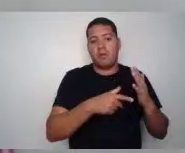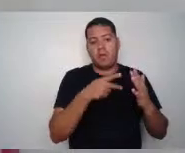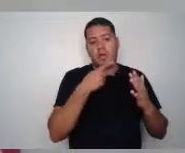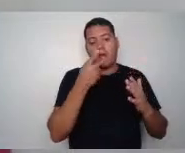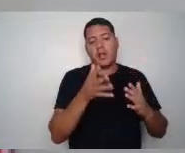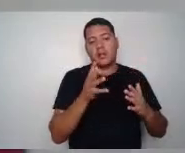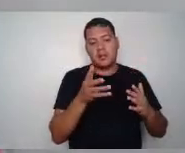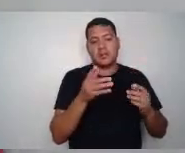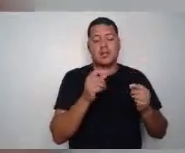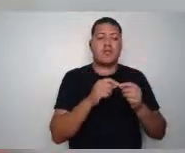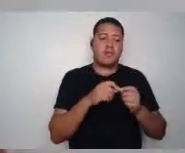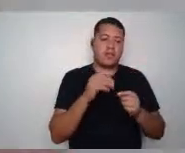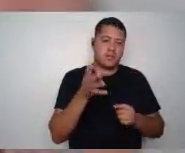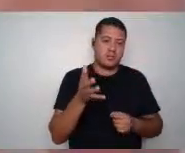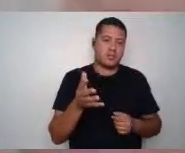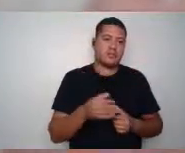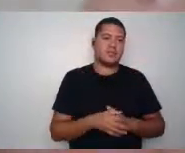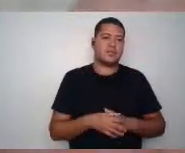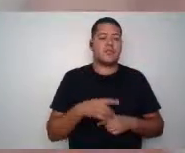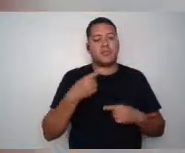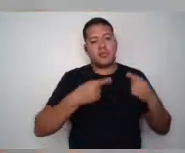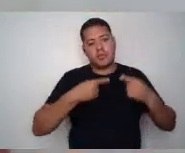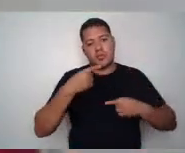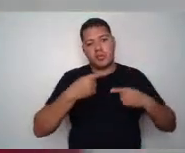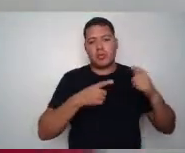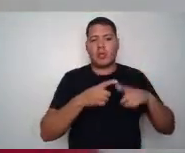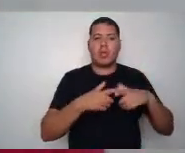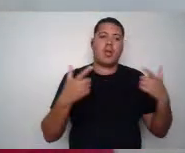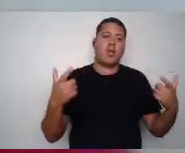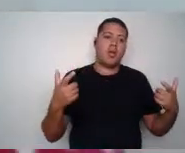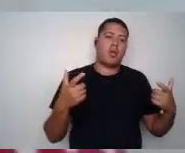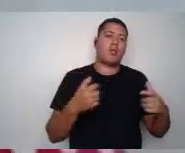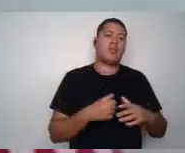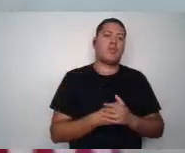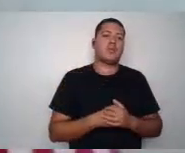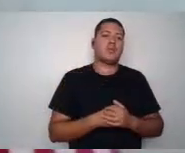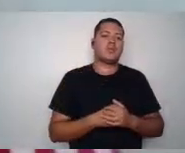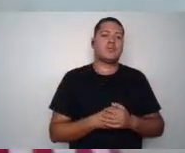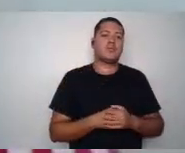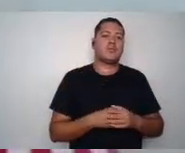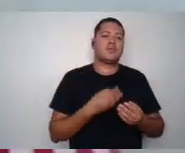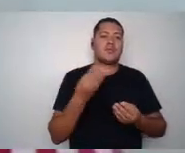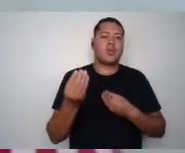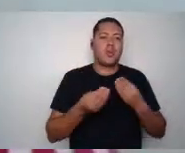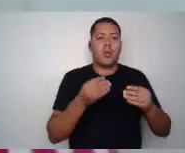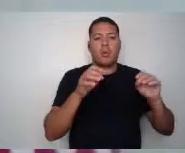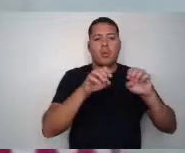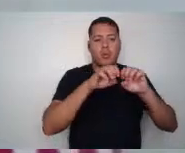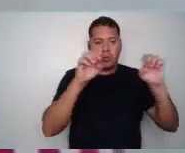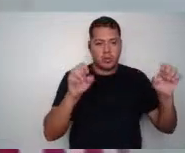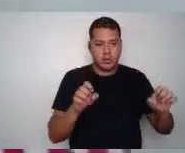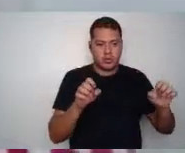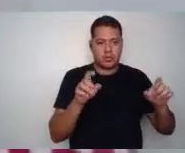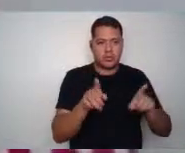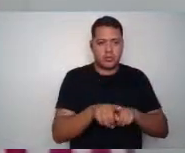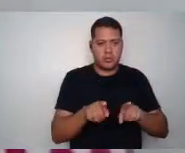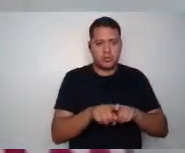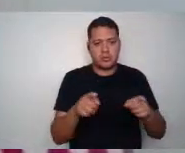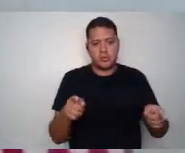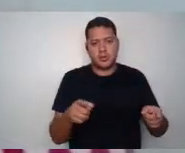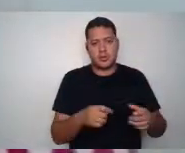seminar. It's because many presentations were made and very broad discussions concerning the